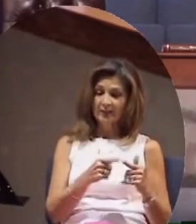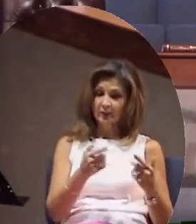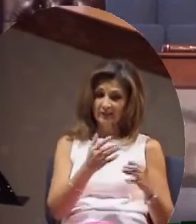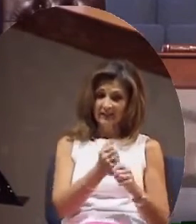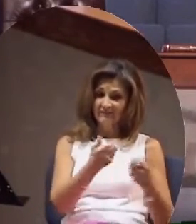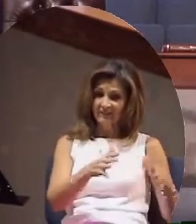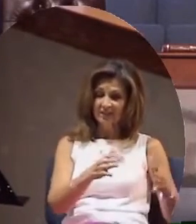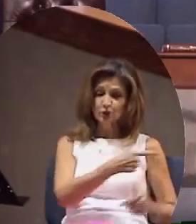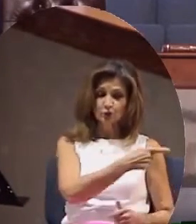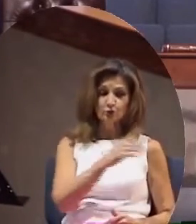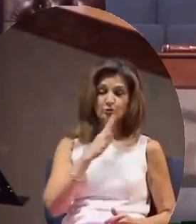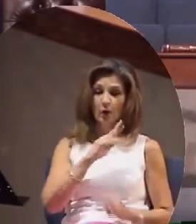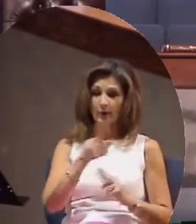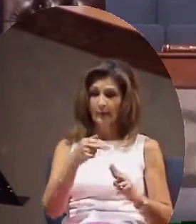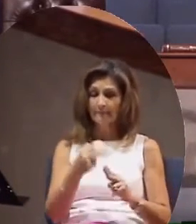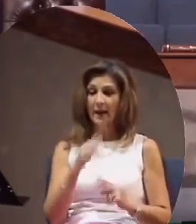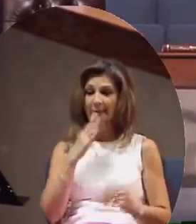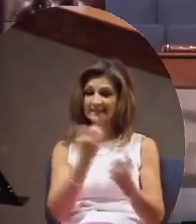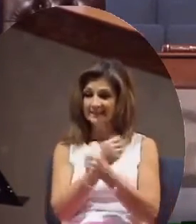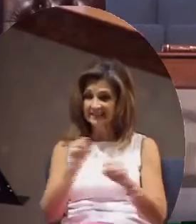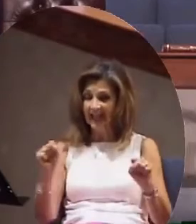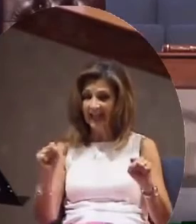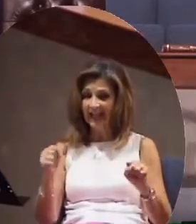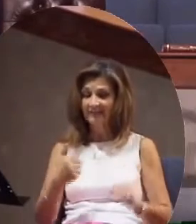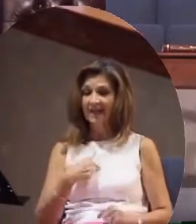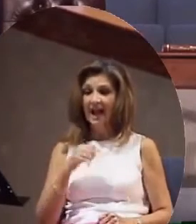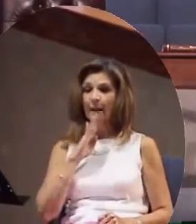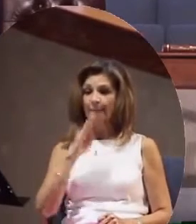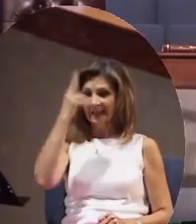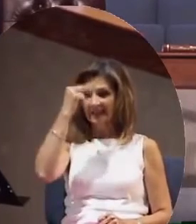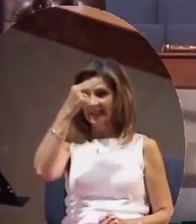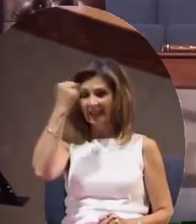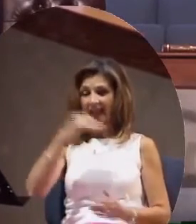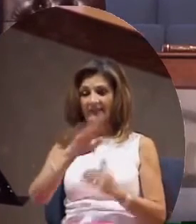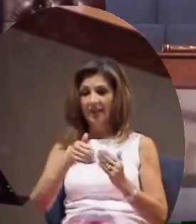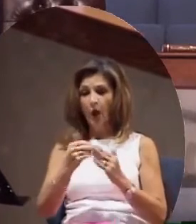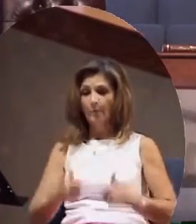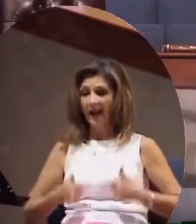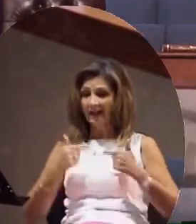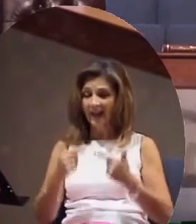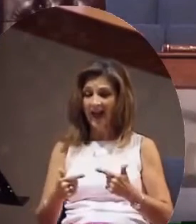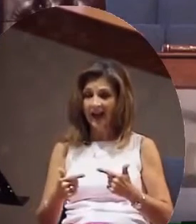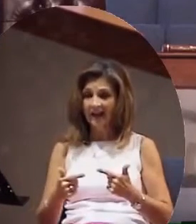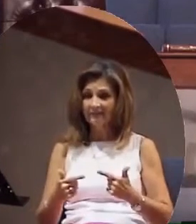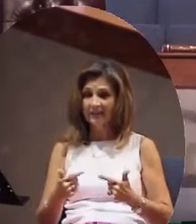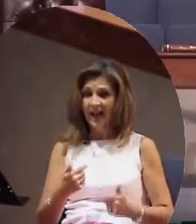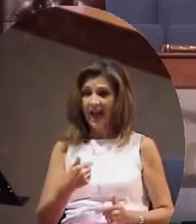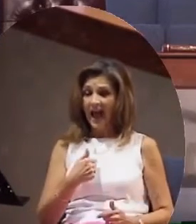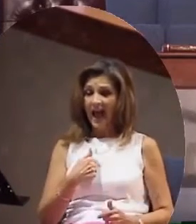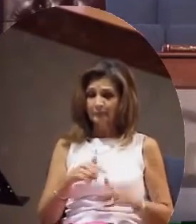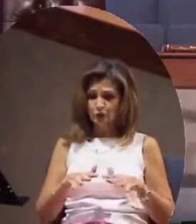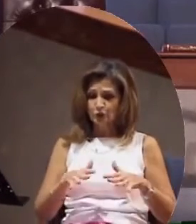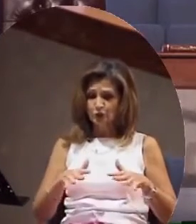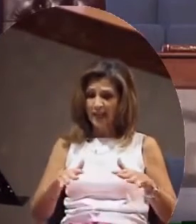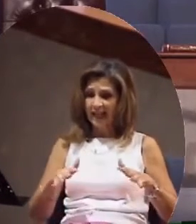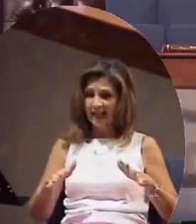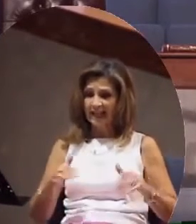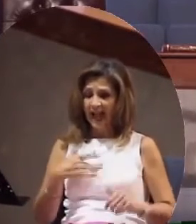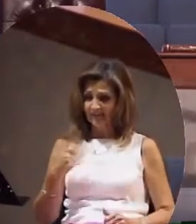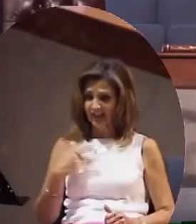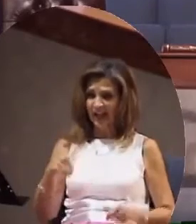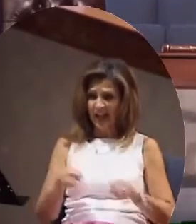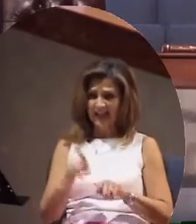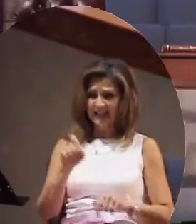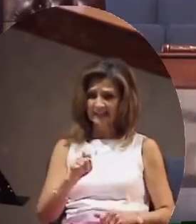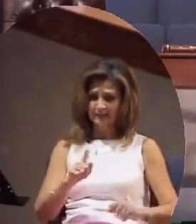She said, you're talking about being saved. She said, I've been a Catholic all my life. And she said, I'm just shaking. I feel like I need to get